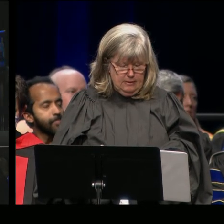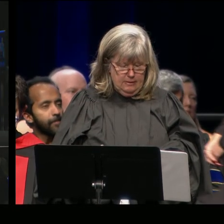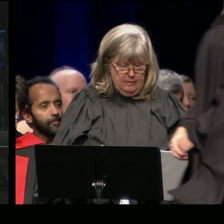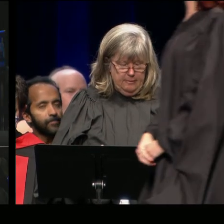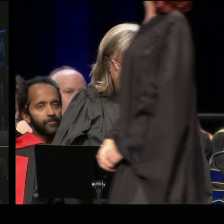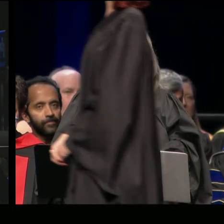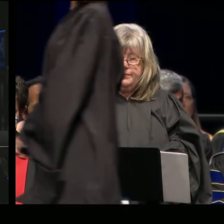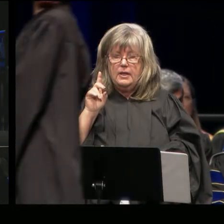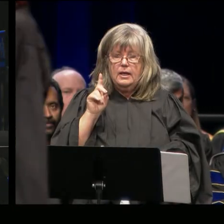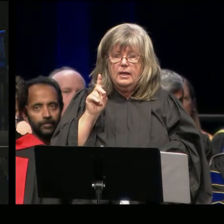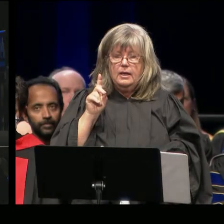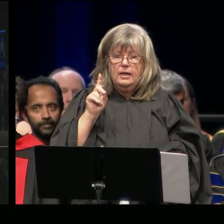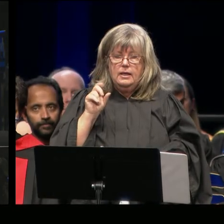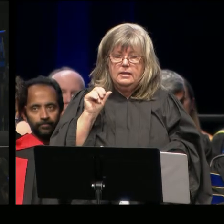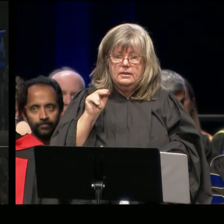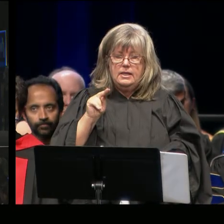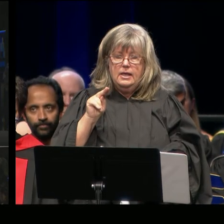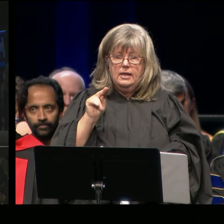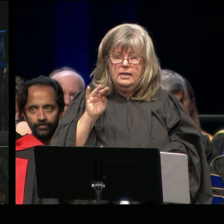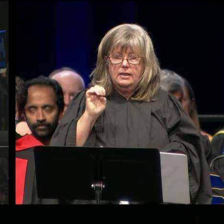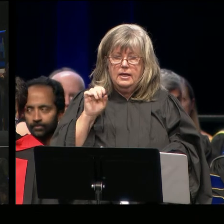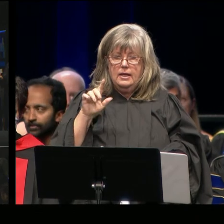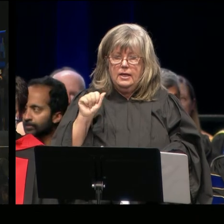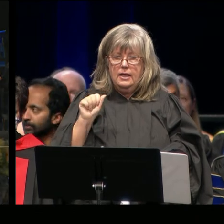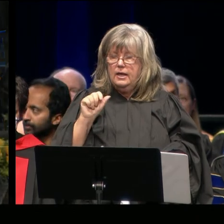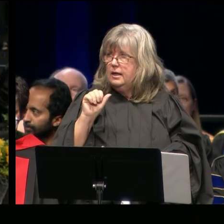Daniela Alcamo.